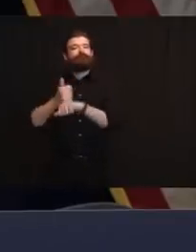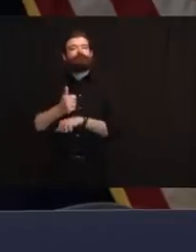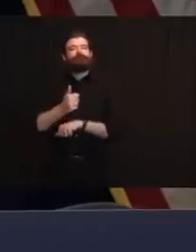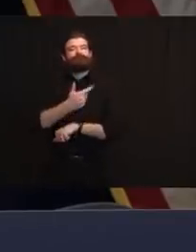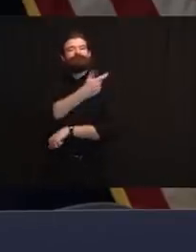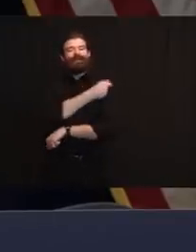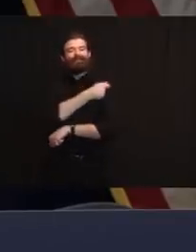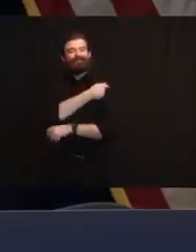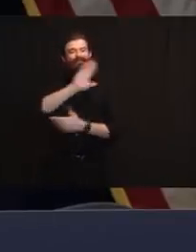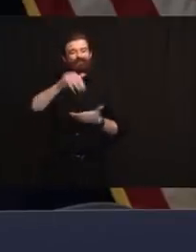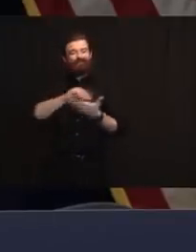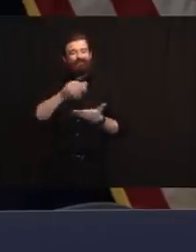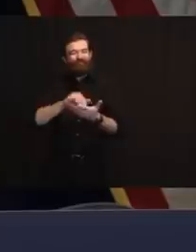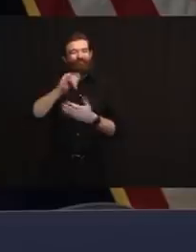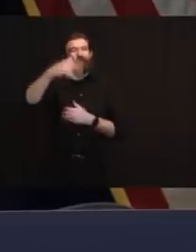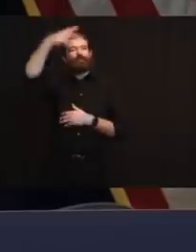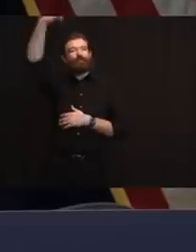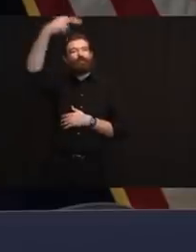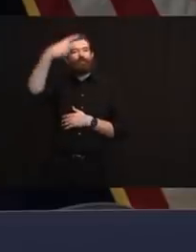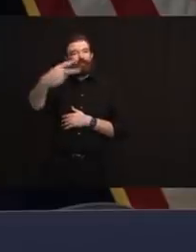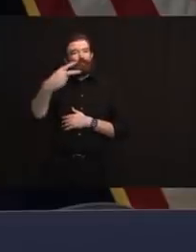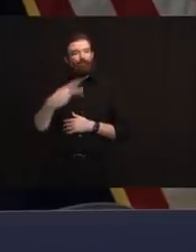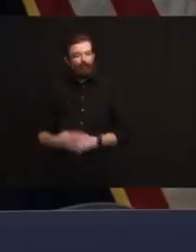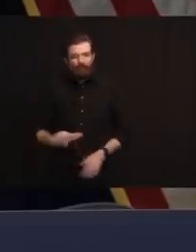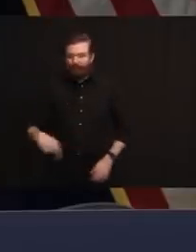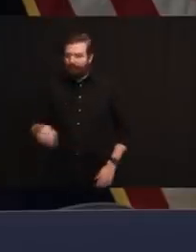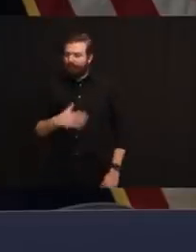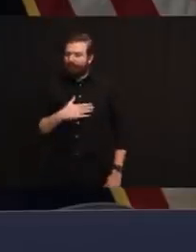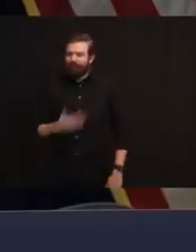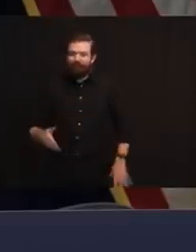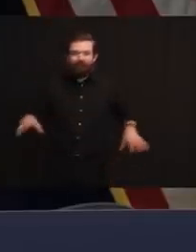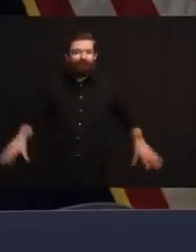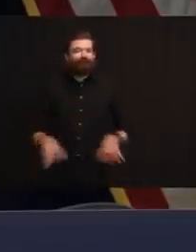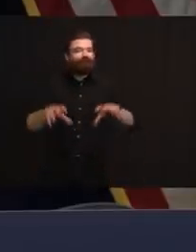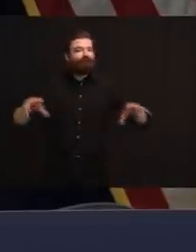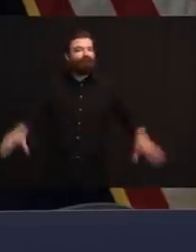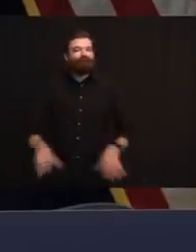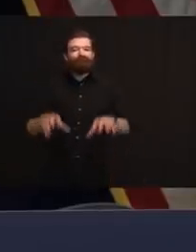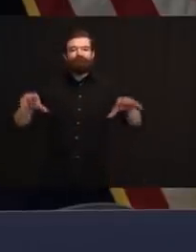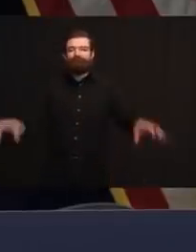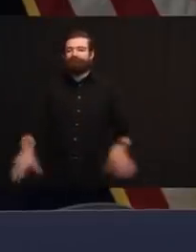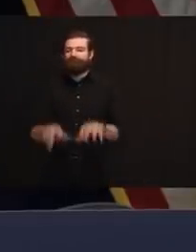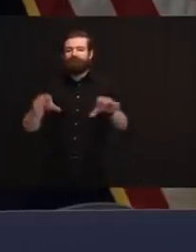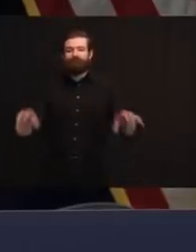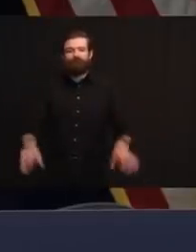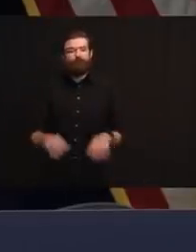capability issues, this team steps up. And I'll just go beyond the state police and OEM. It's